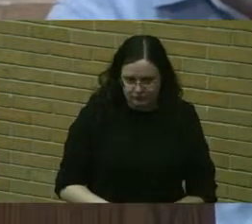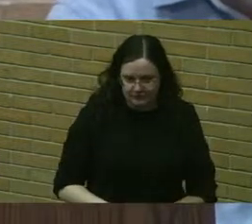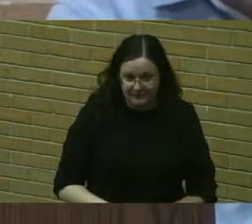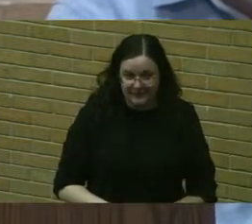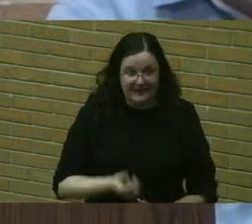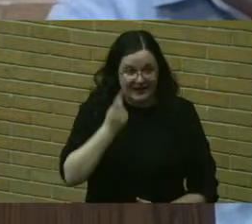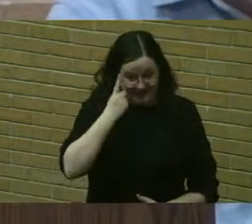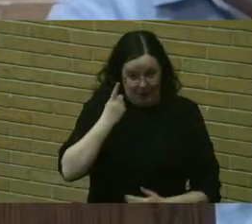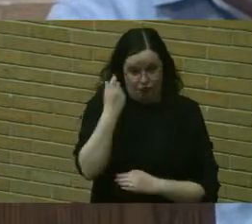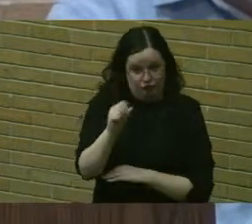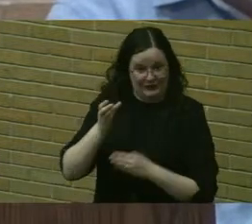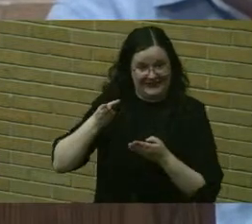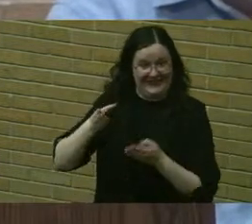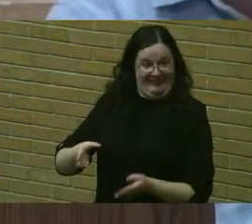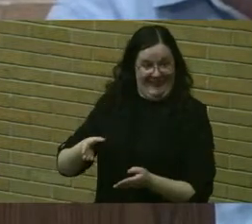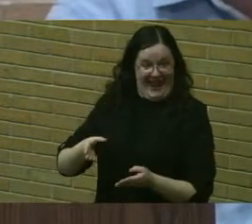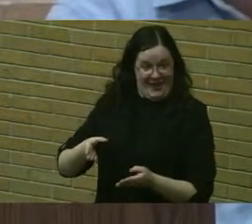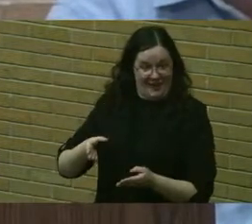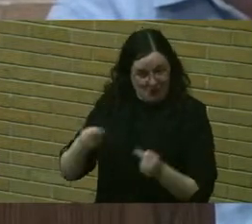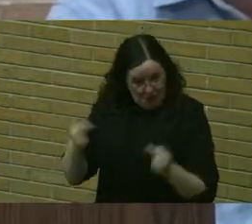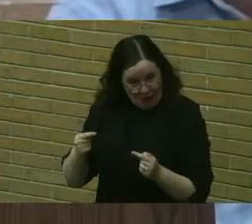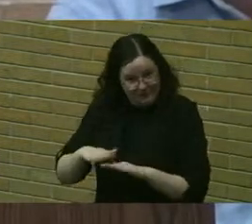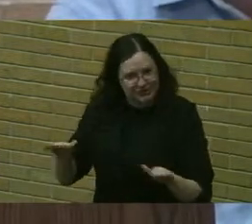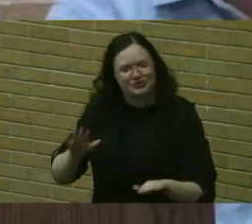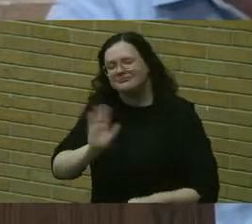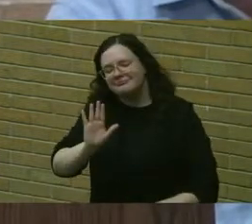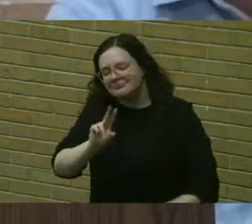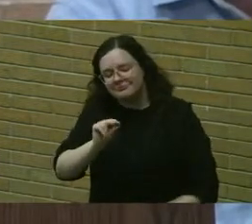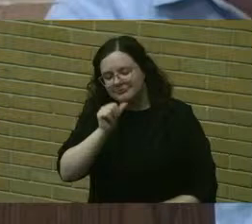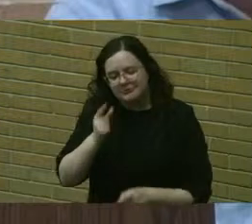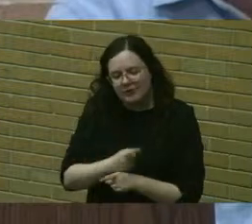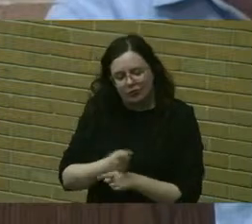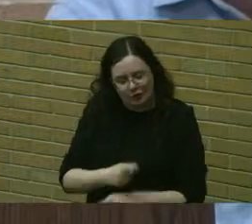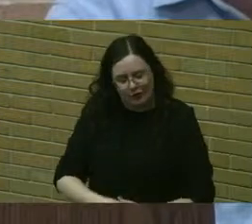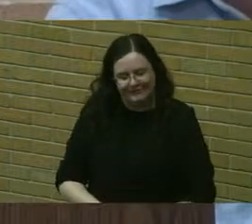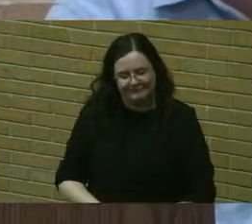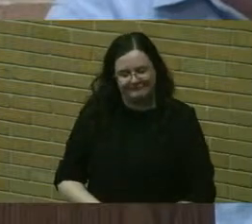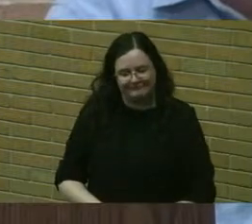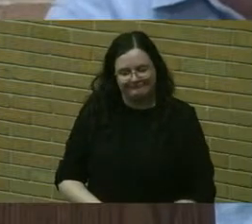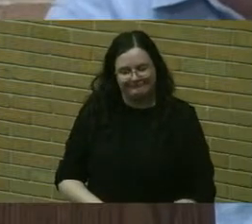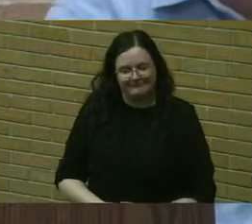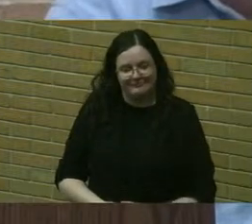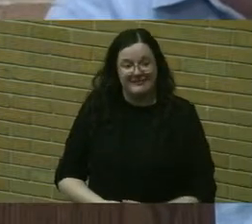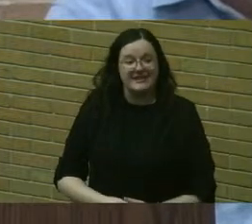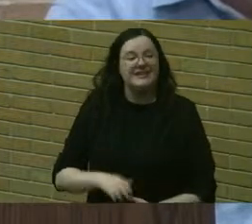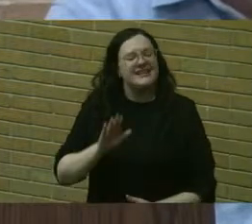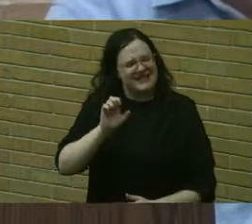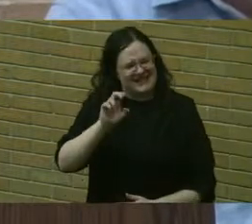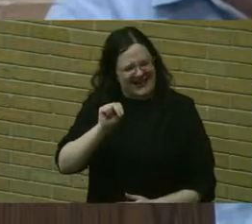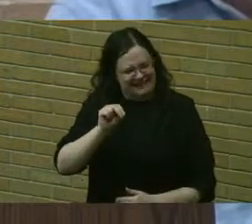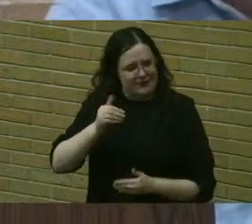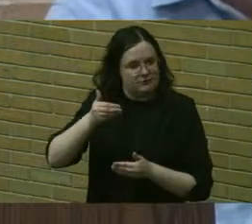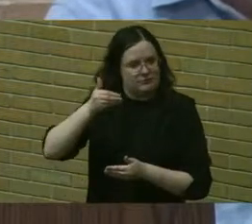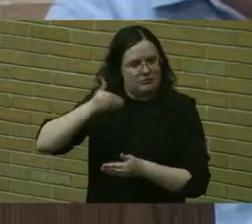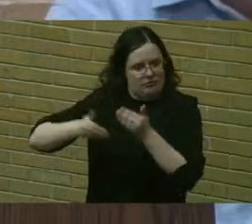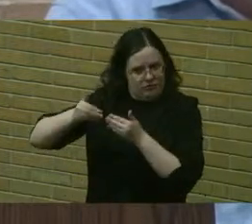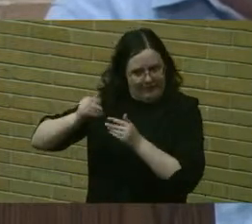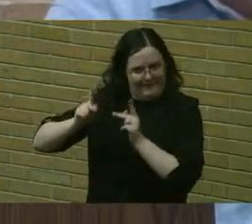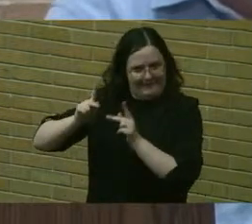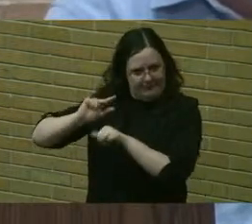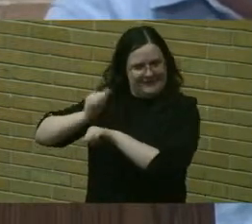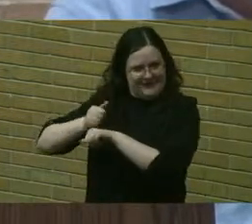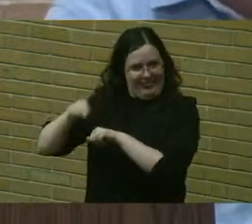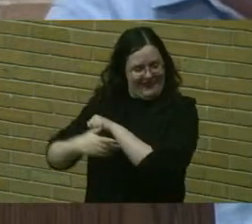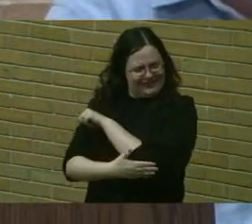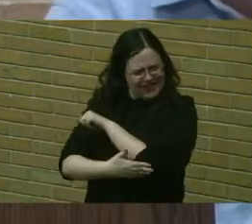where children are harmed. Not in the way, yeah. And even our forefathers, if they knew